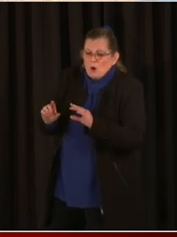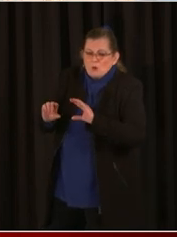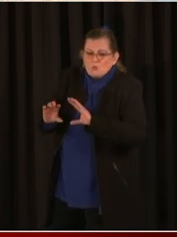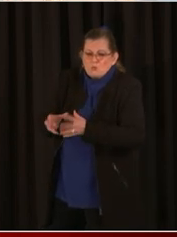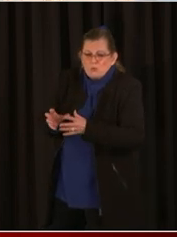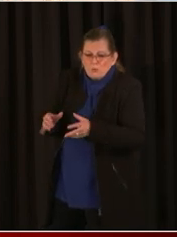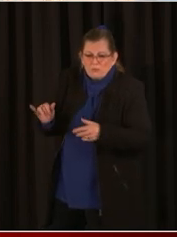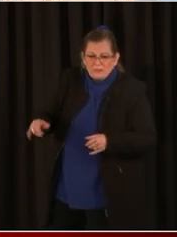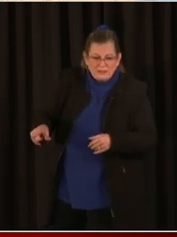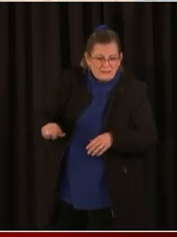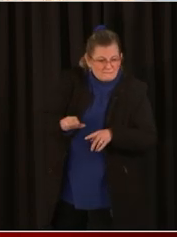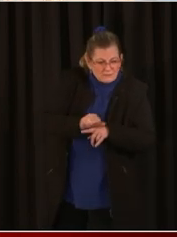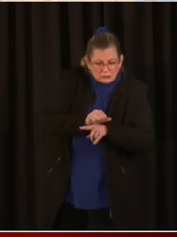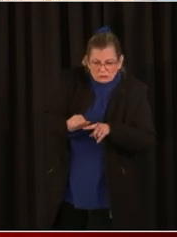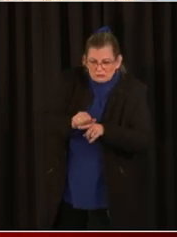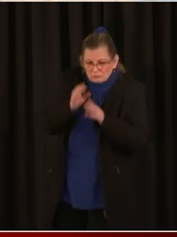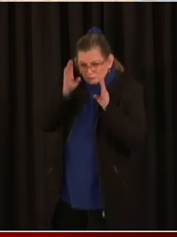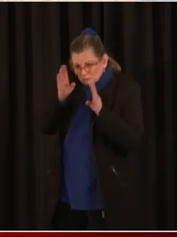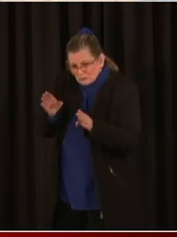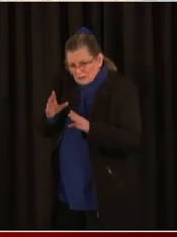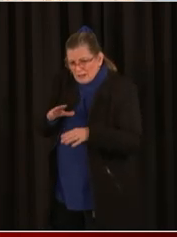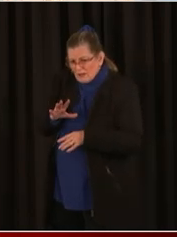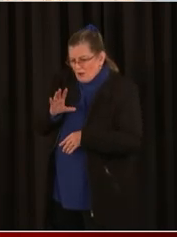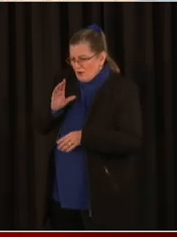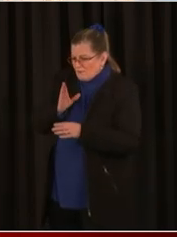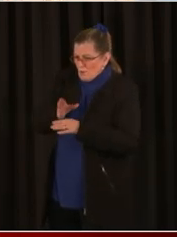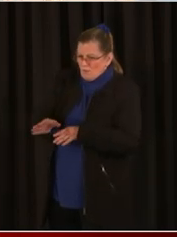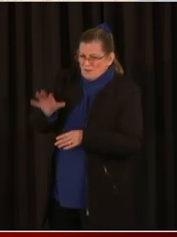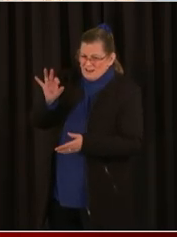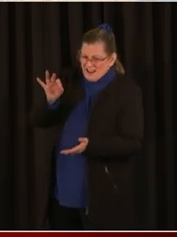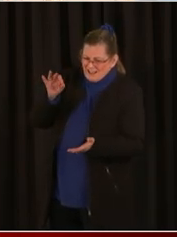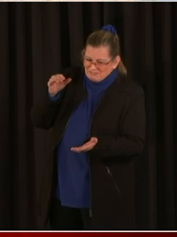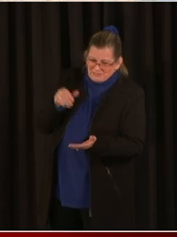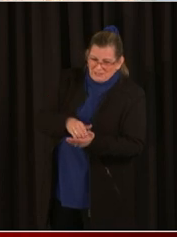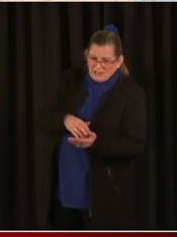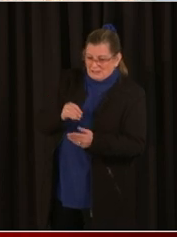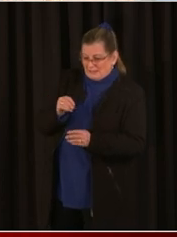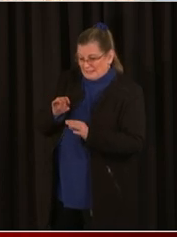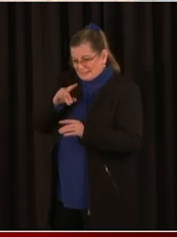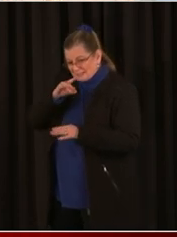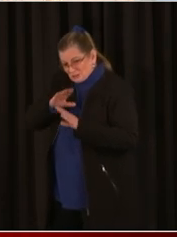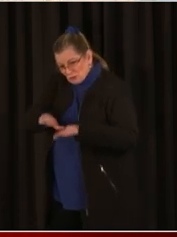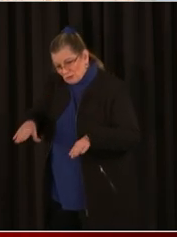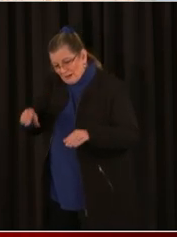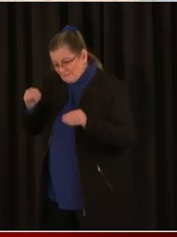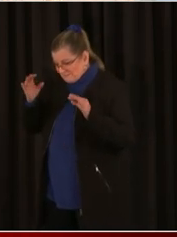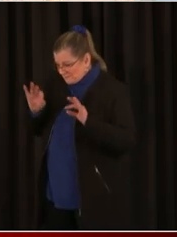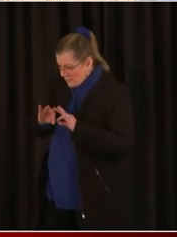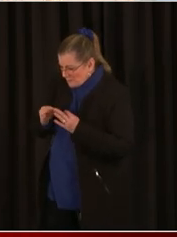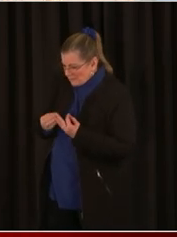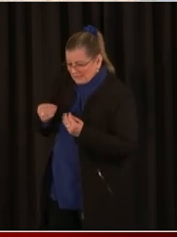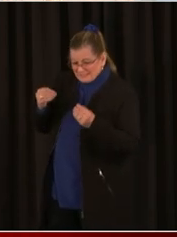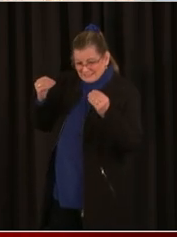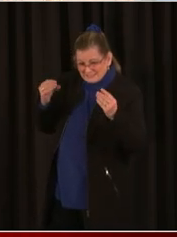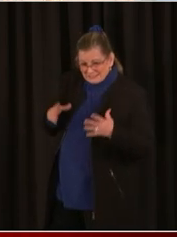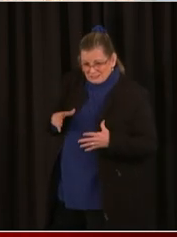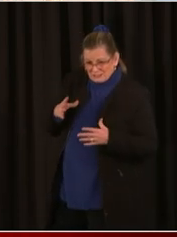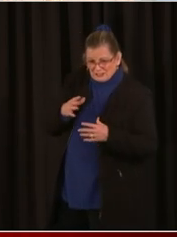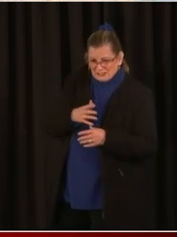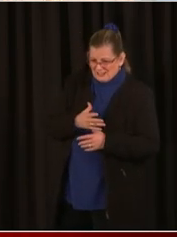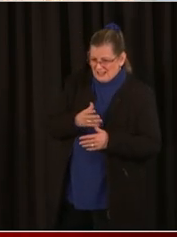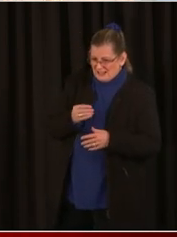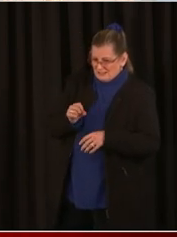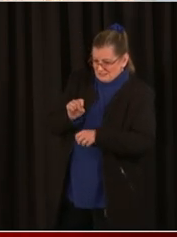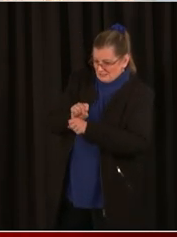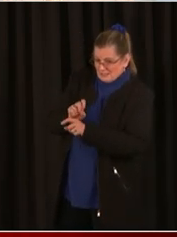can function. And we have over 9,000 kids and families who are counting on teachers to be at their